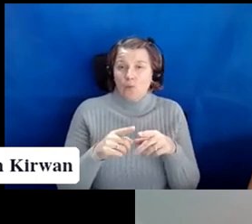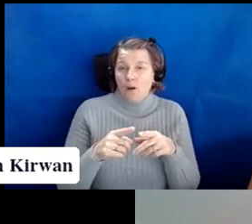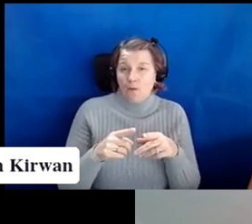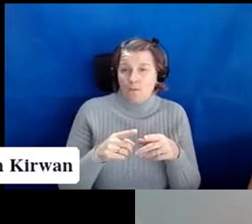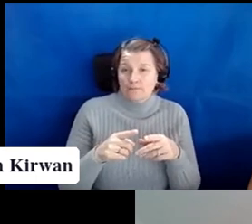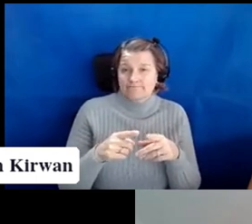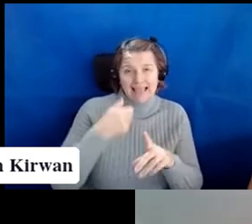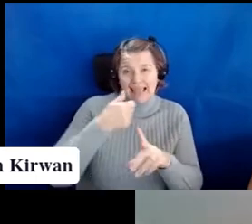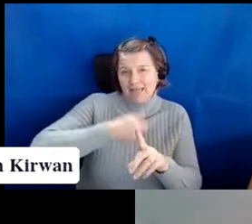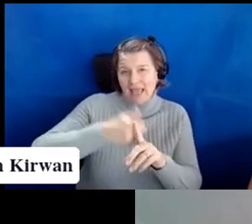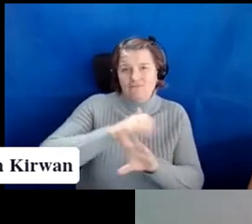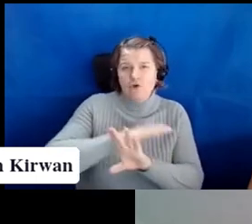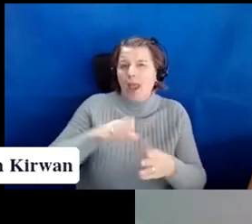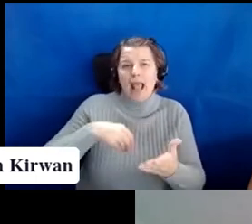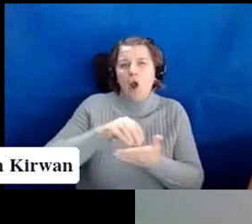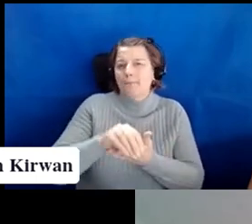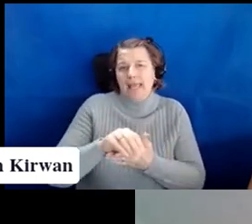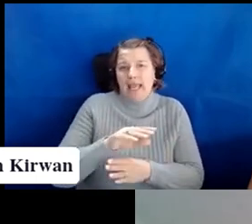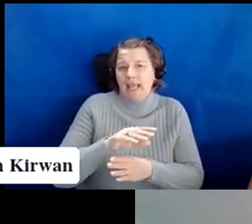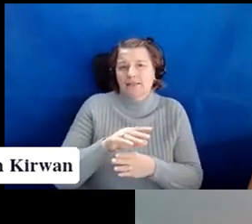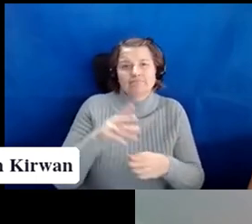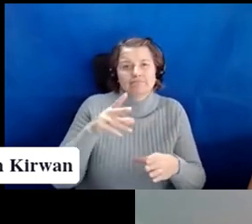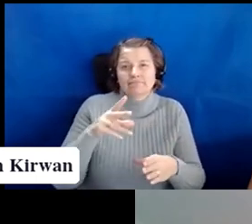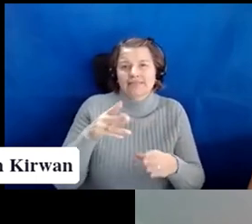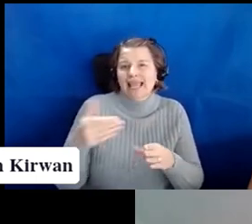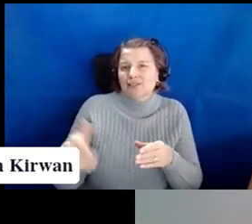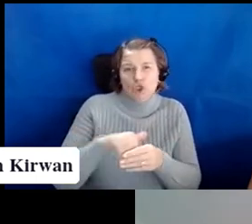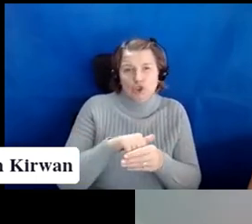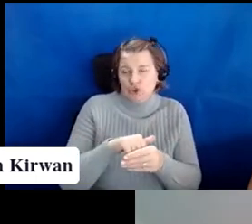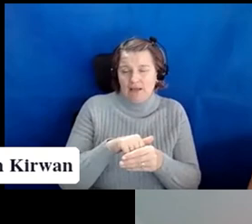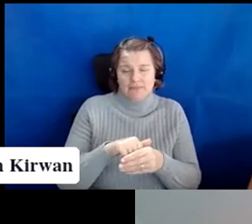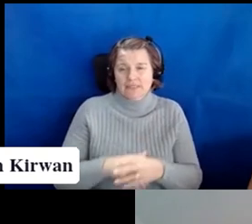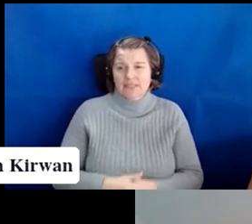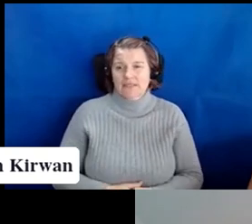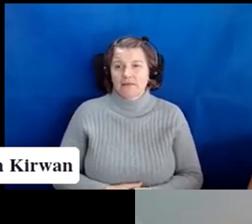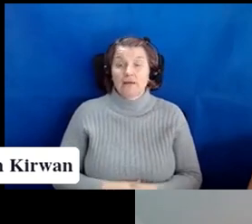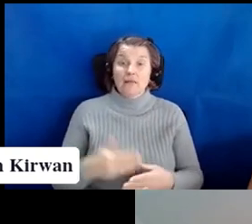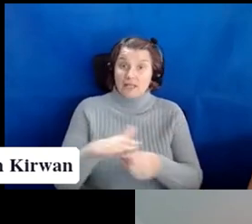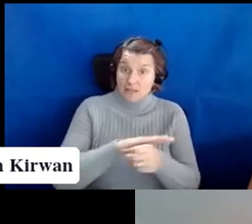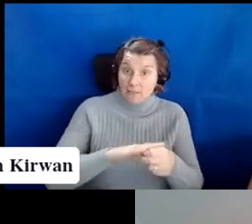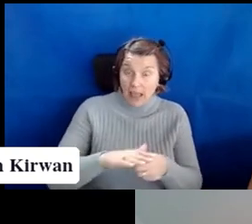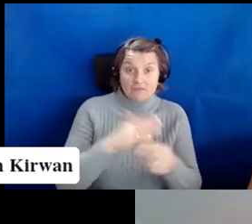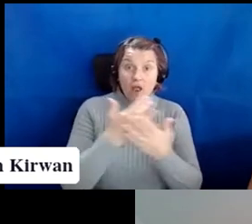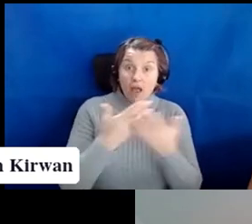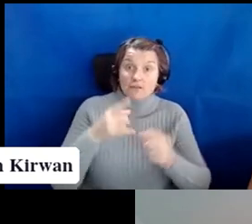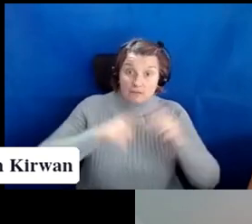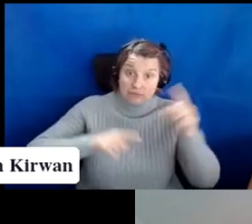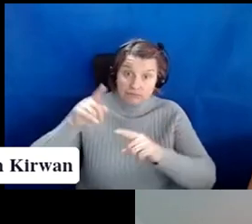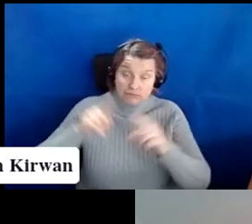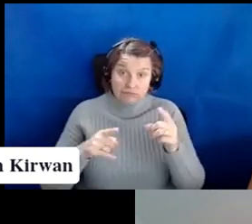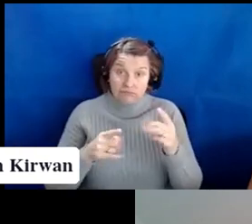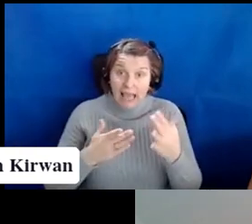advocate for unpaid internships at all. There's a place for lots of different types of